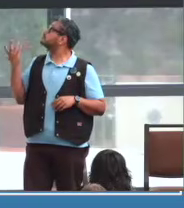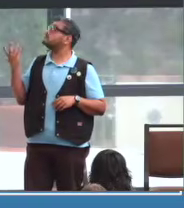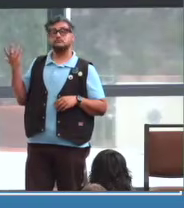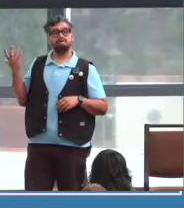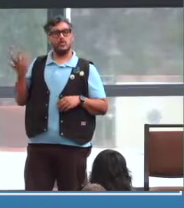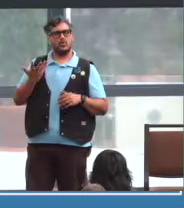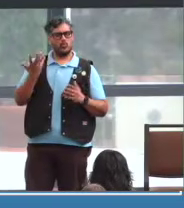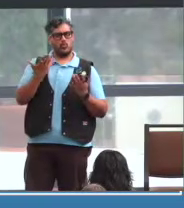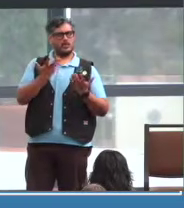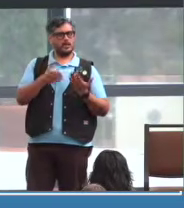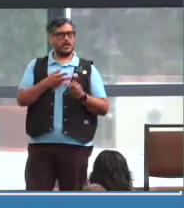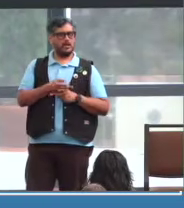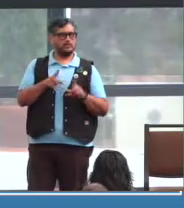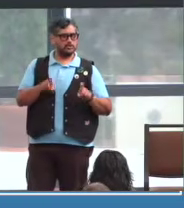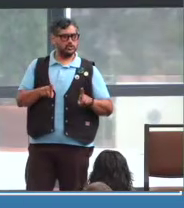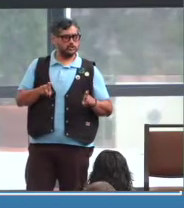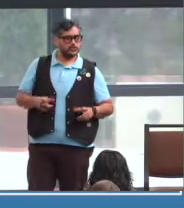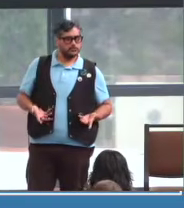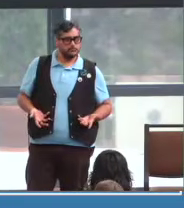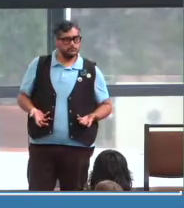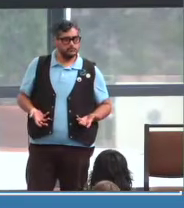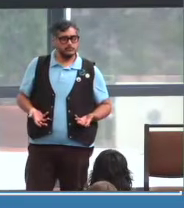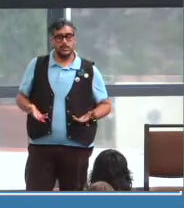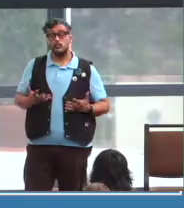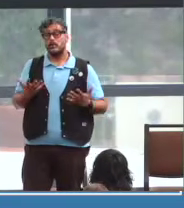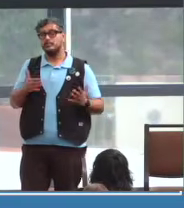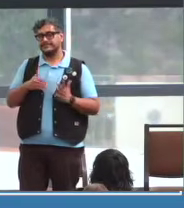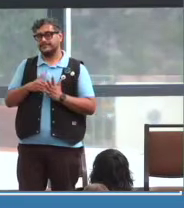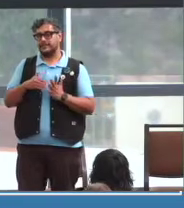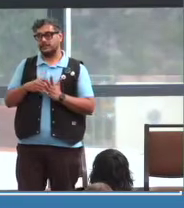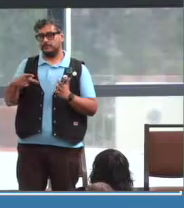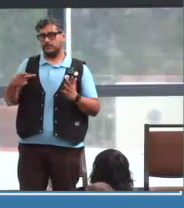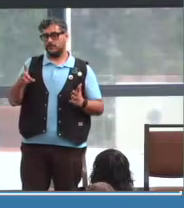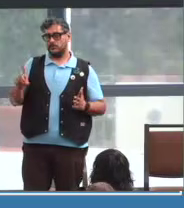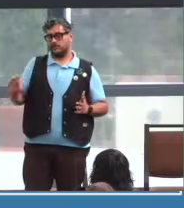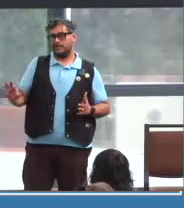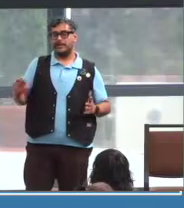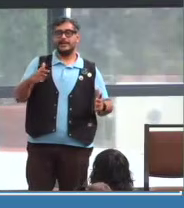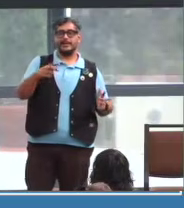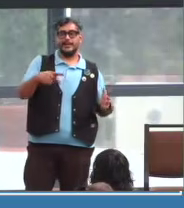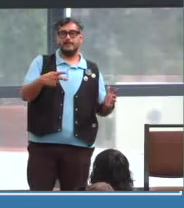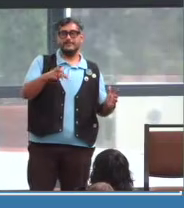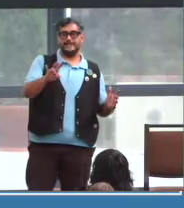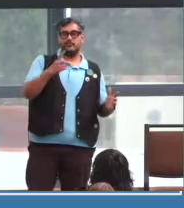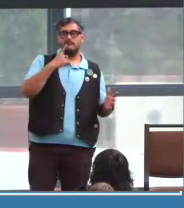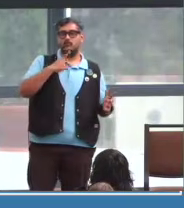for depression? What we do in the research setting, what we study is PHQ-9 and GAD-7 for anxiety. These are